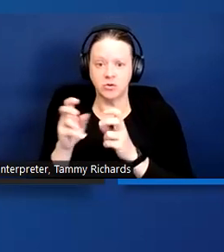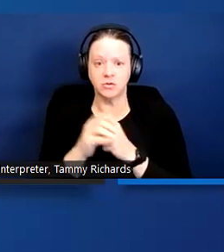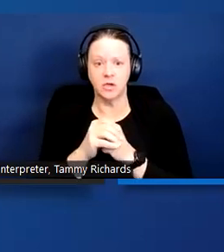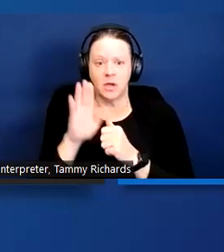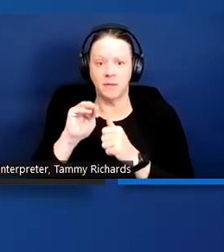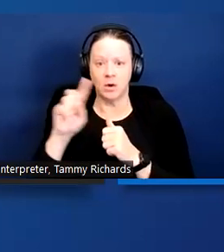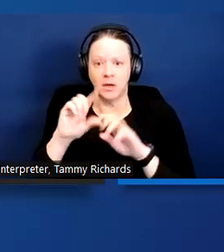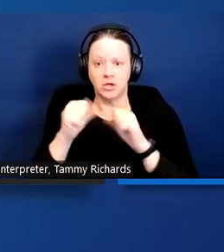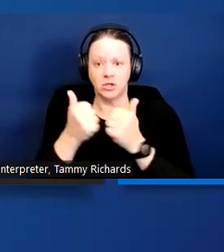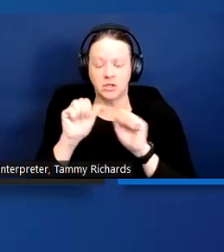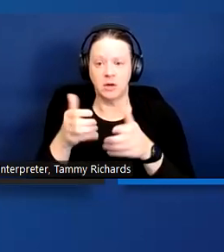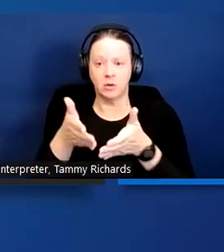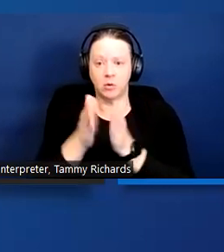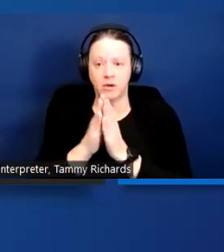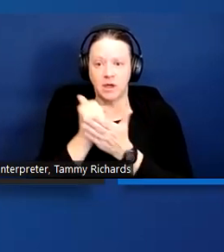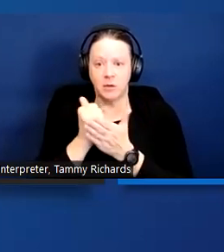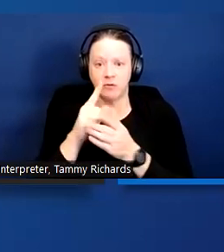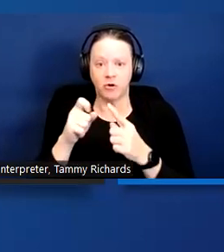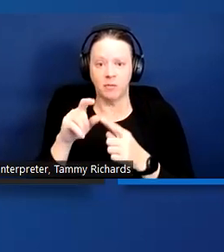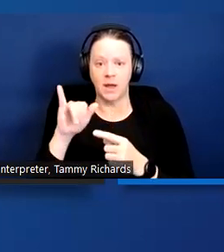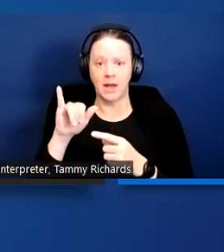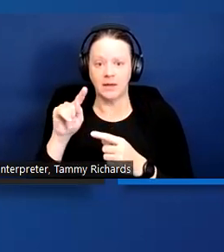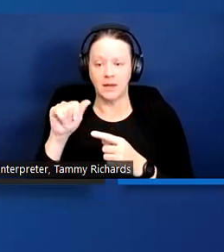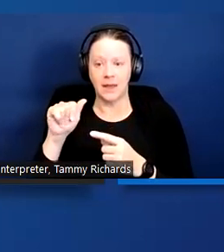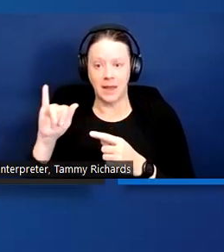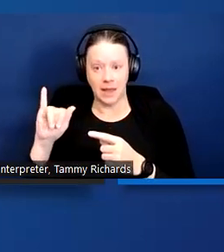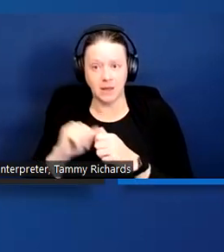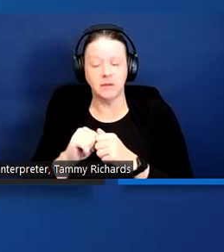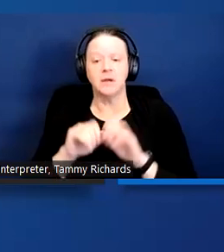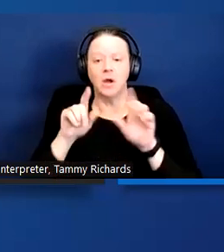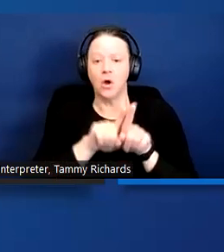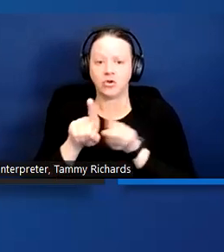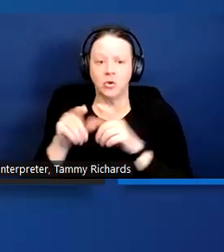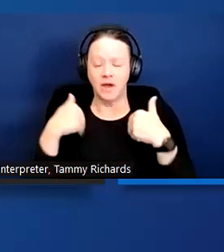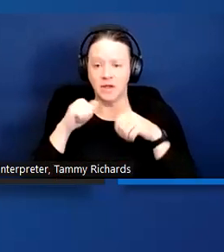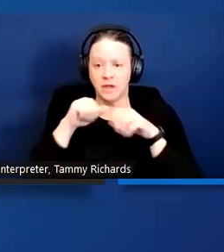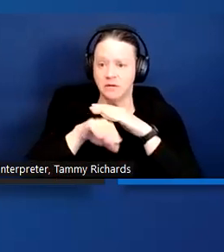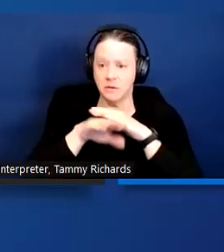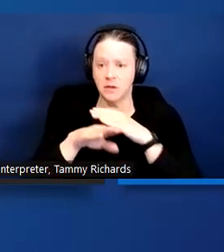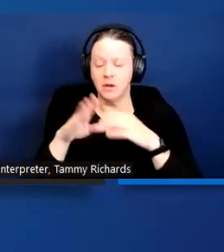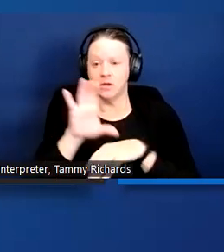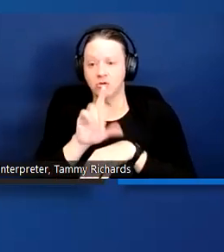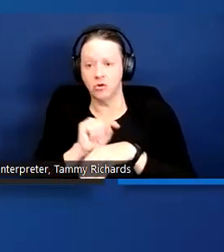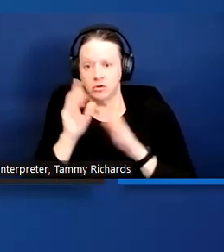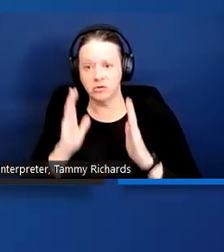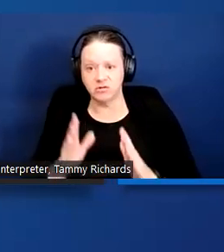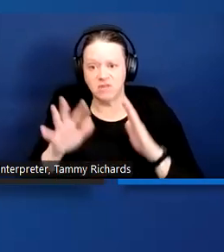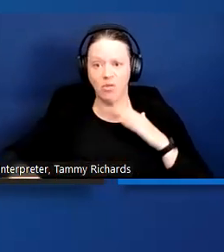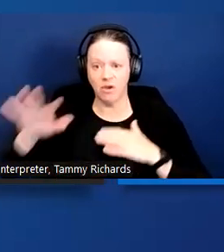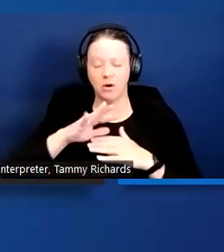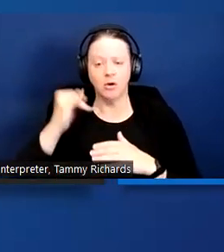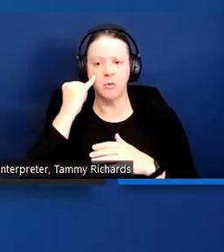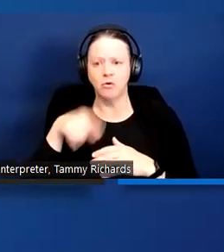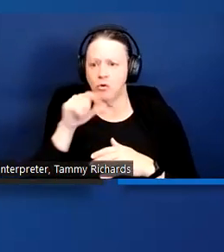Maryland agencies can request help from us. There's also accessibility consultants out there that, if you don't